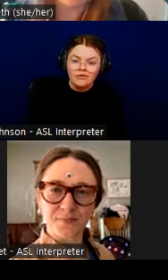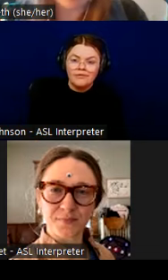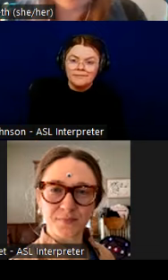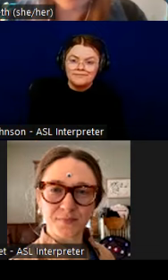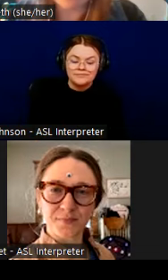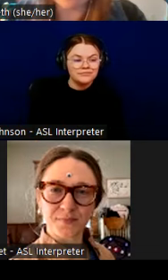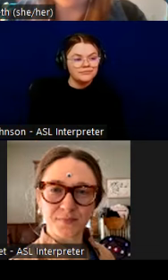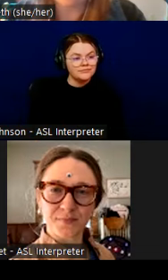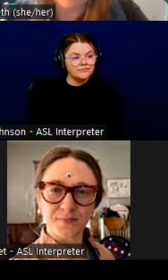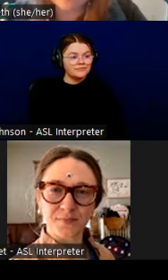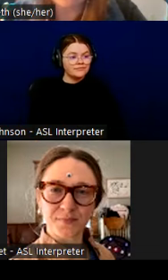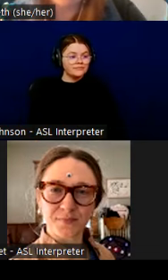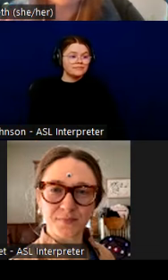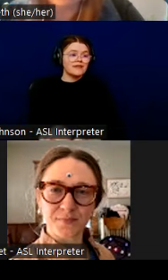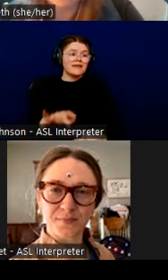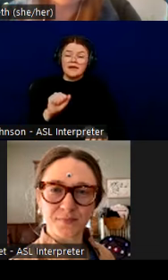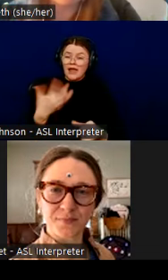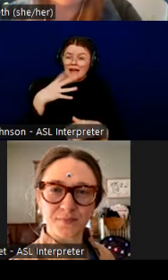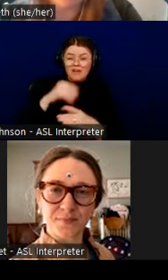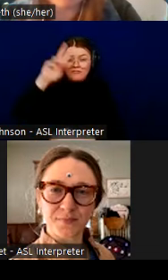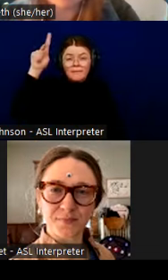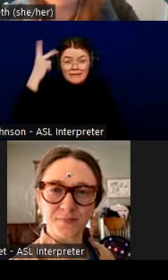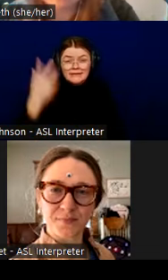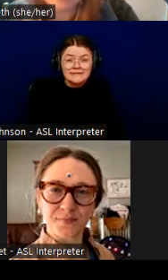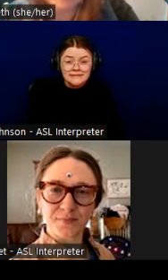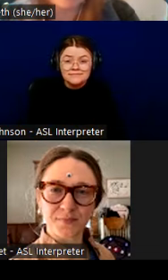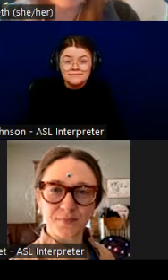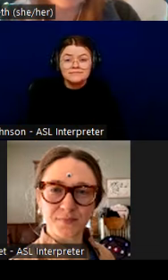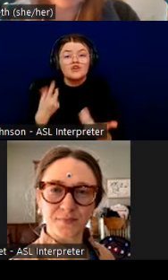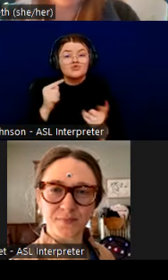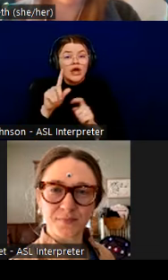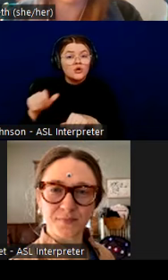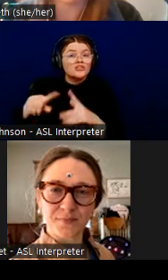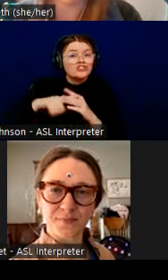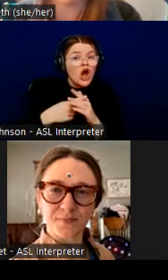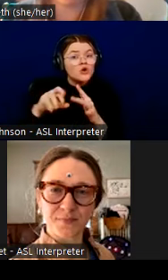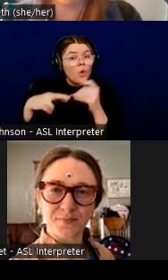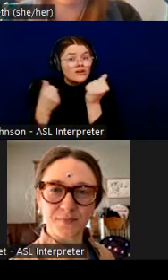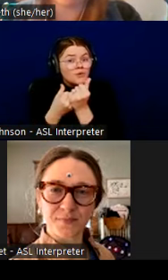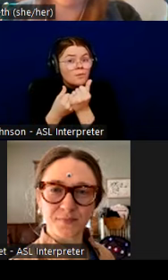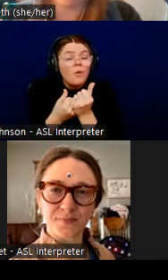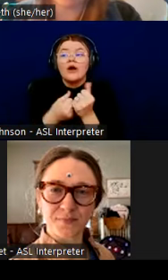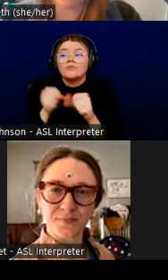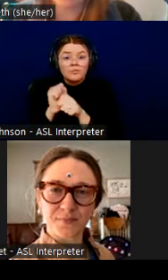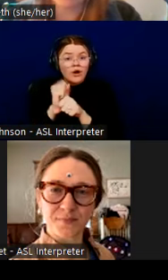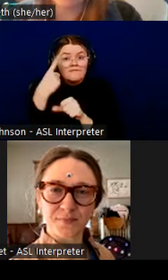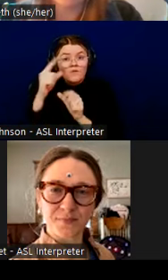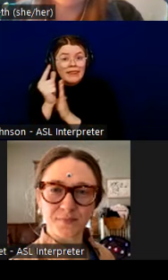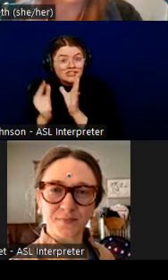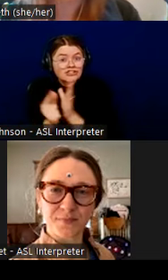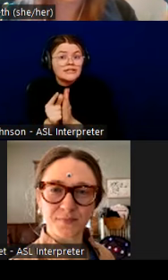We can also get political, start or support efforts to craft legislation that protects victim survivors who've been criminally